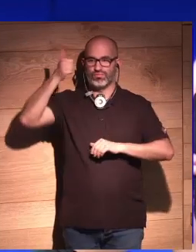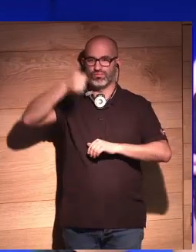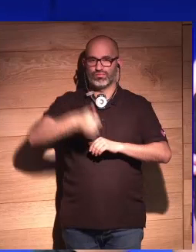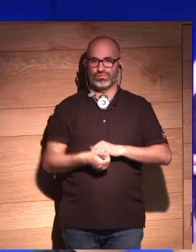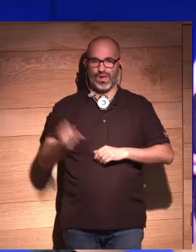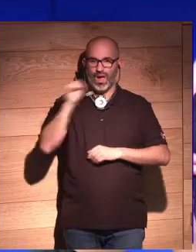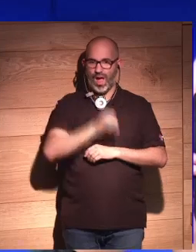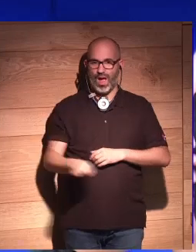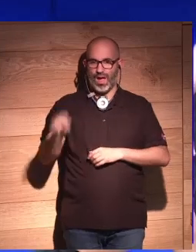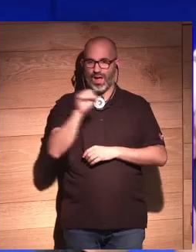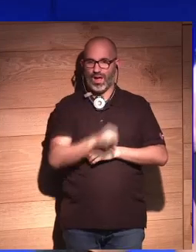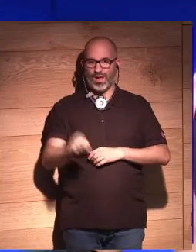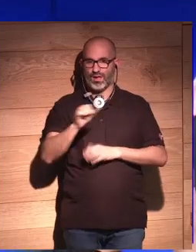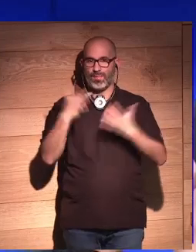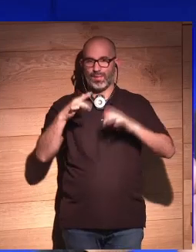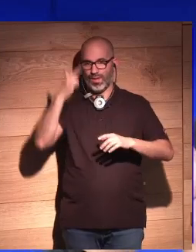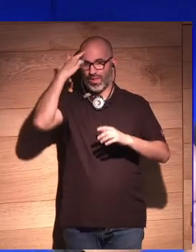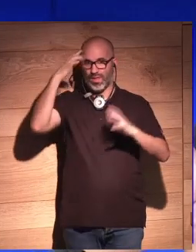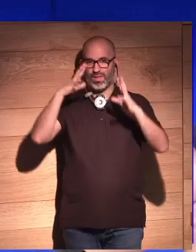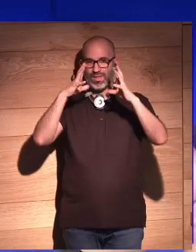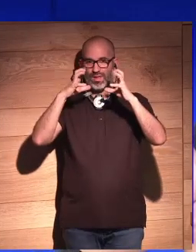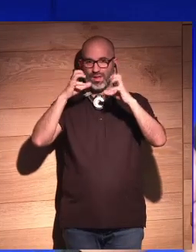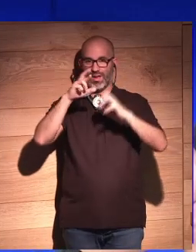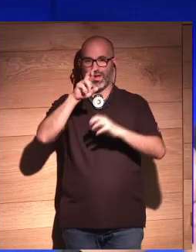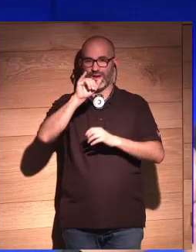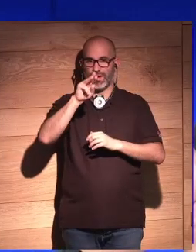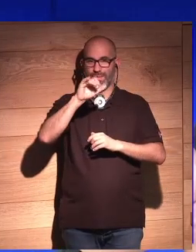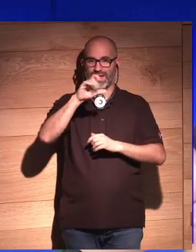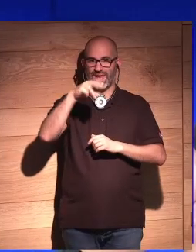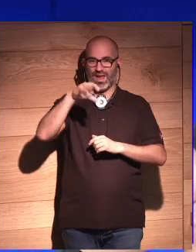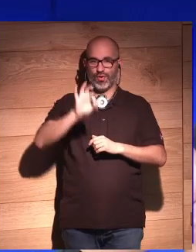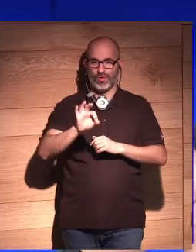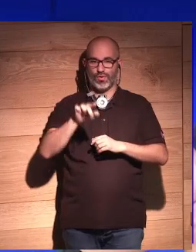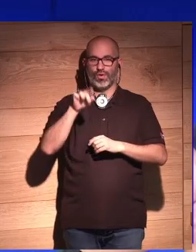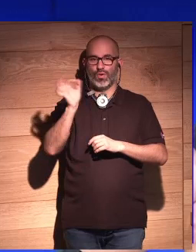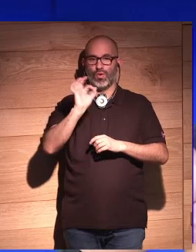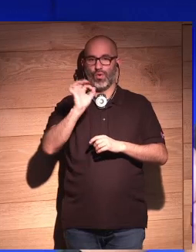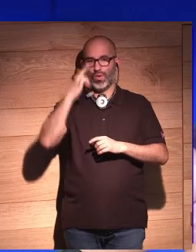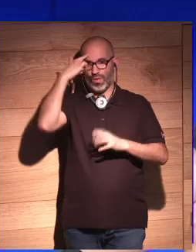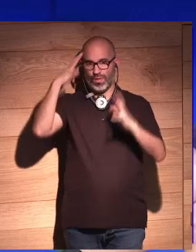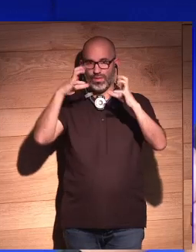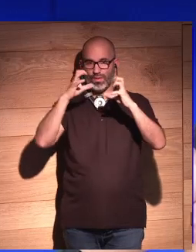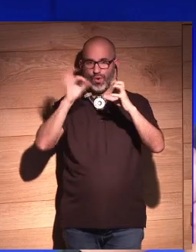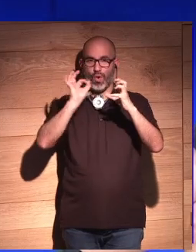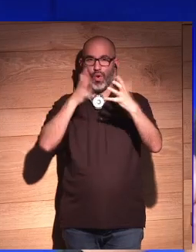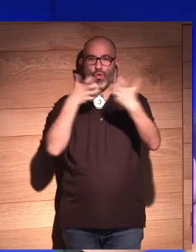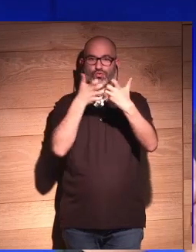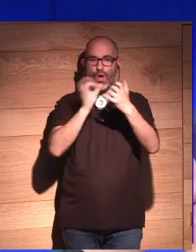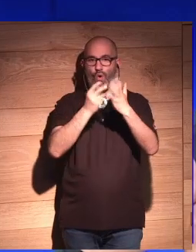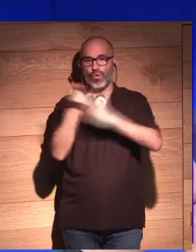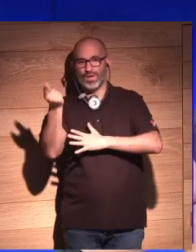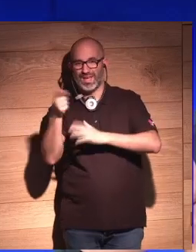the reptilian brain, the brain that is the fight or flight brain, that is something that